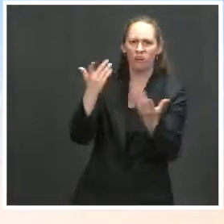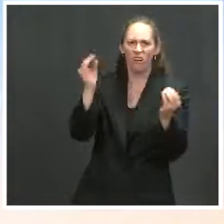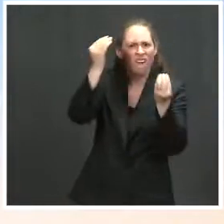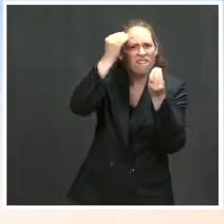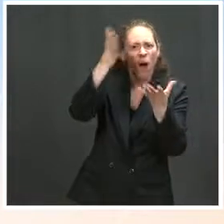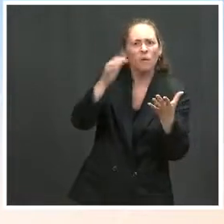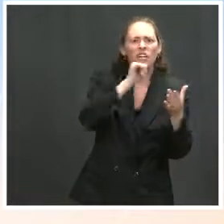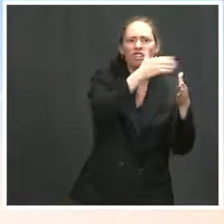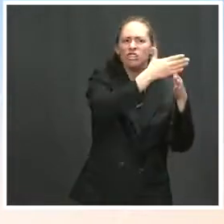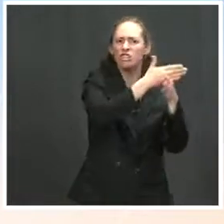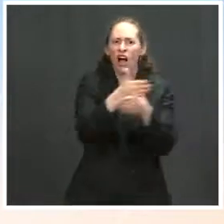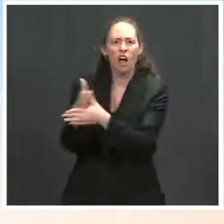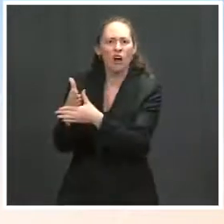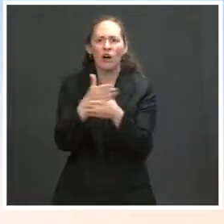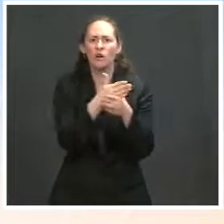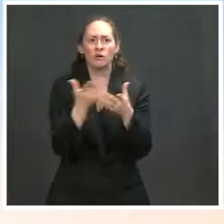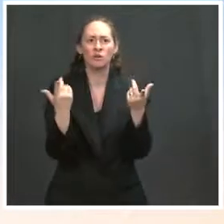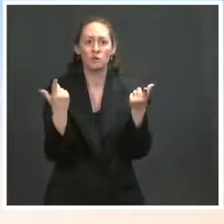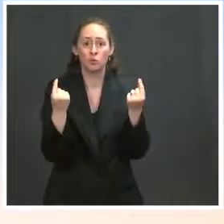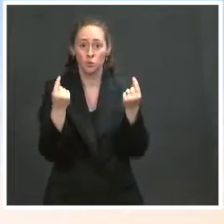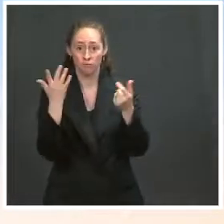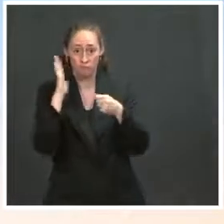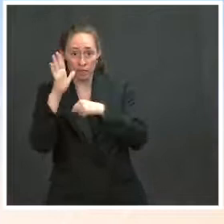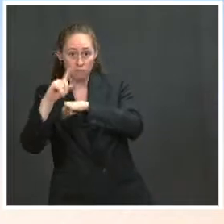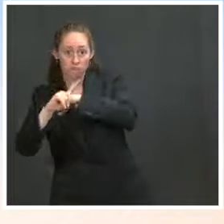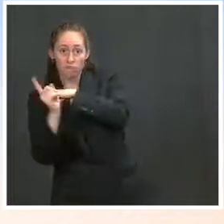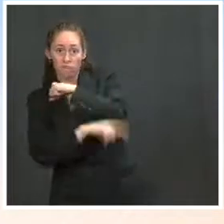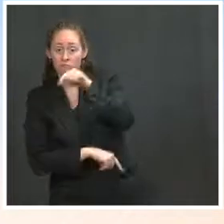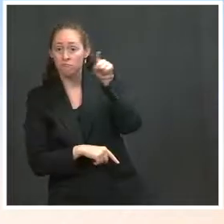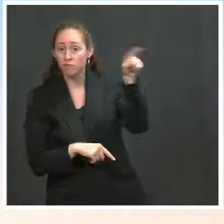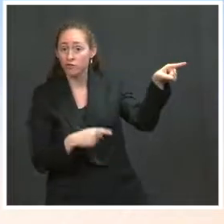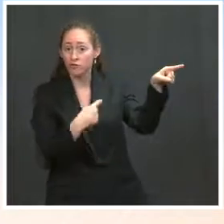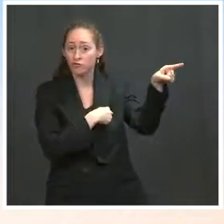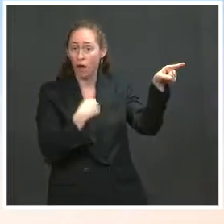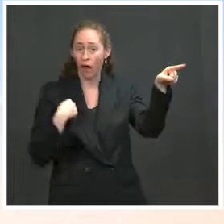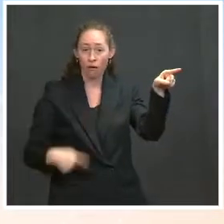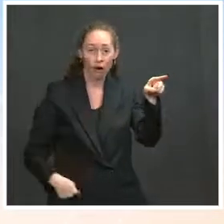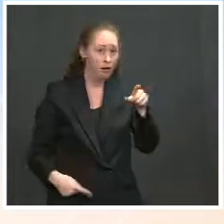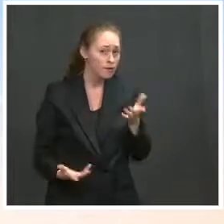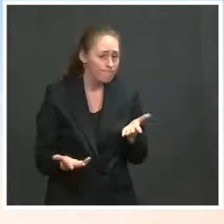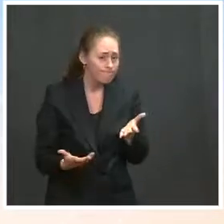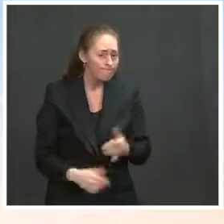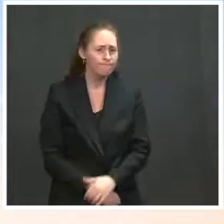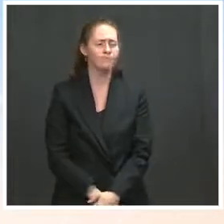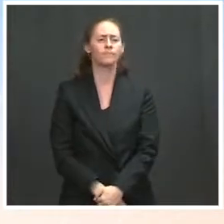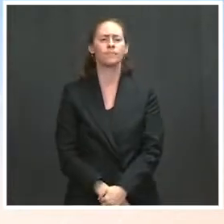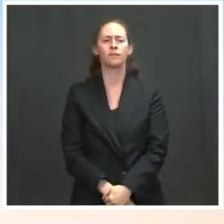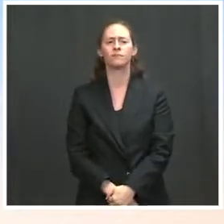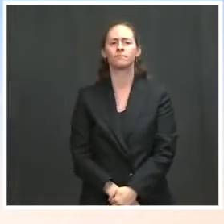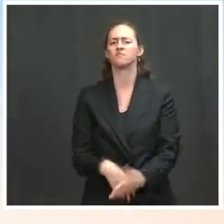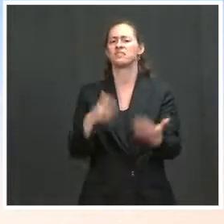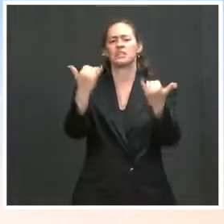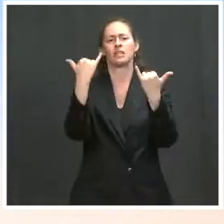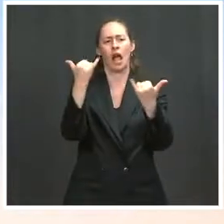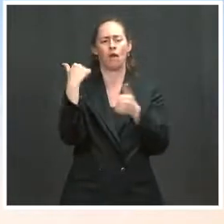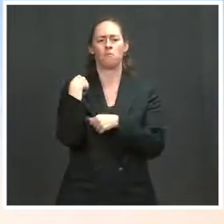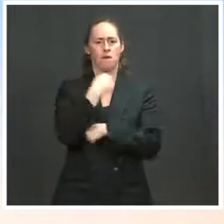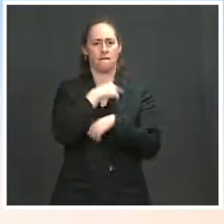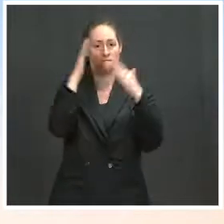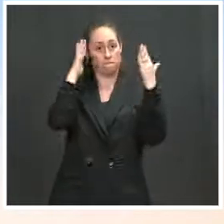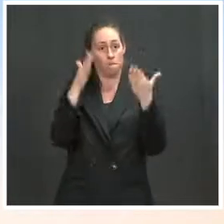investigations into the origins of the COVID-19 pandemic? Well, right now, we're just going to focus on the president's announcement on the